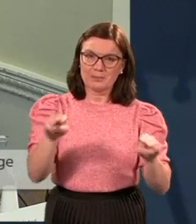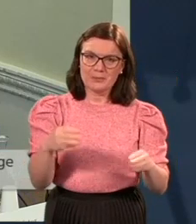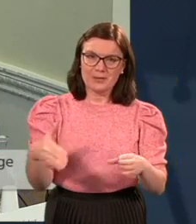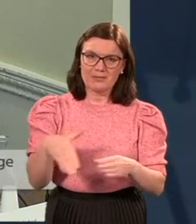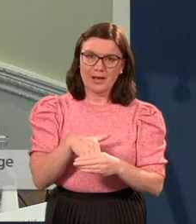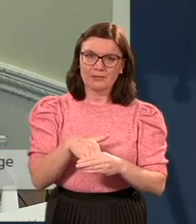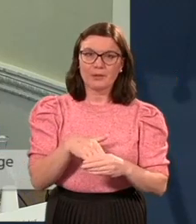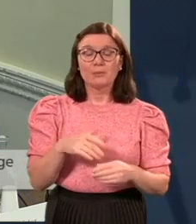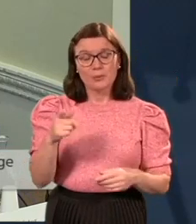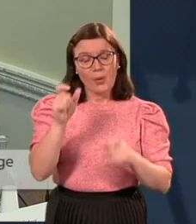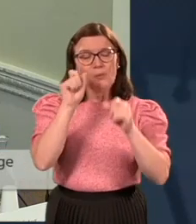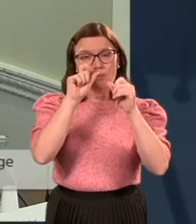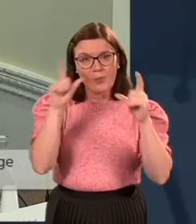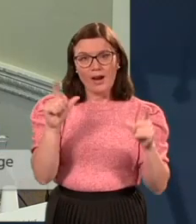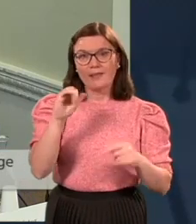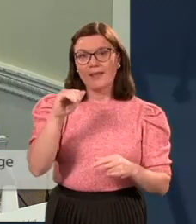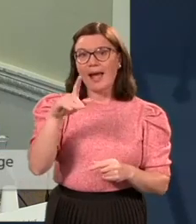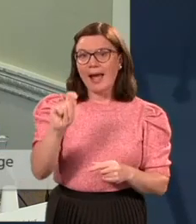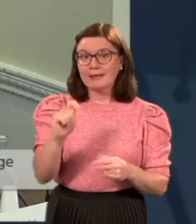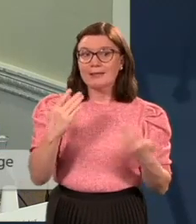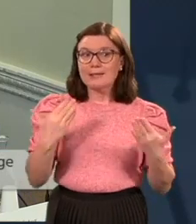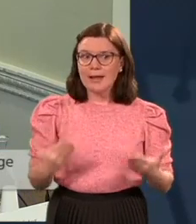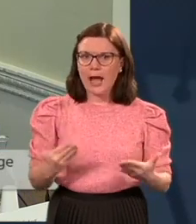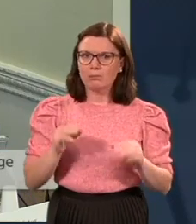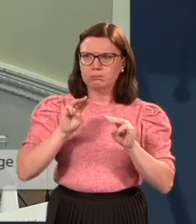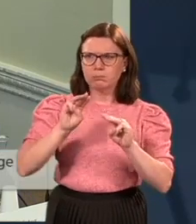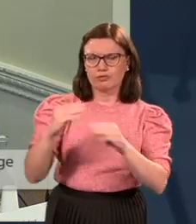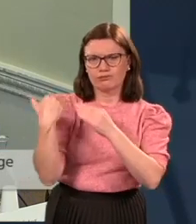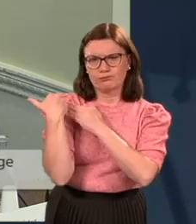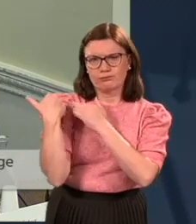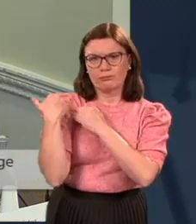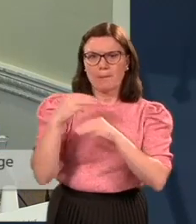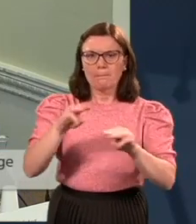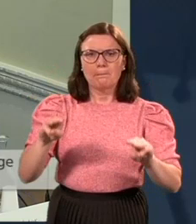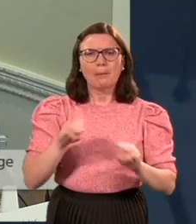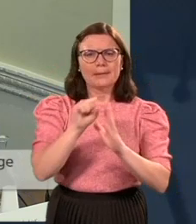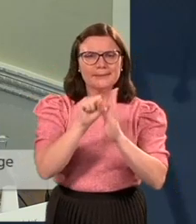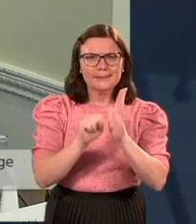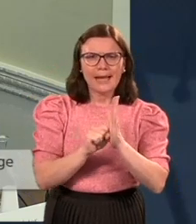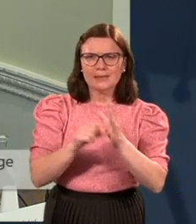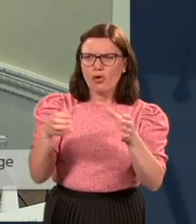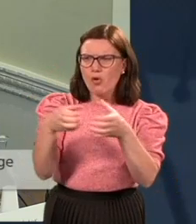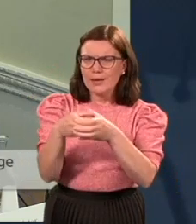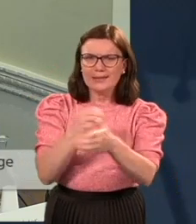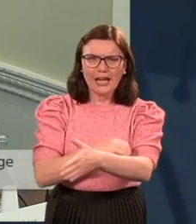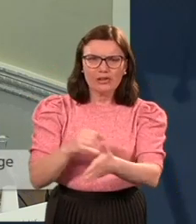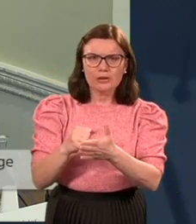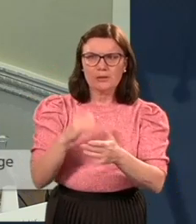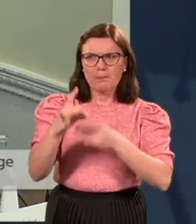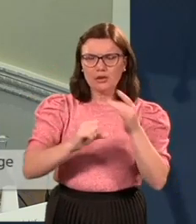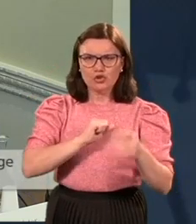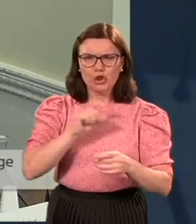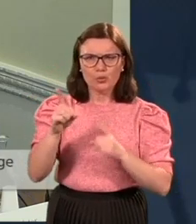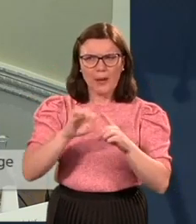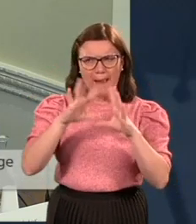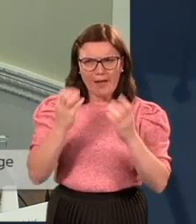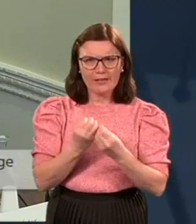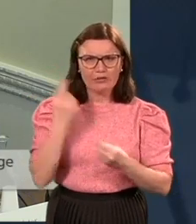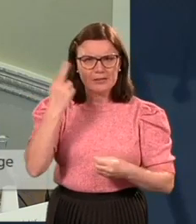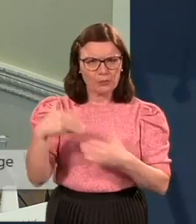will be aware, the Act places an obligation on public bodies to do all that is reasonable to ensure that they provide